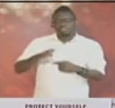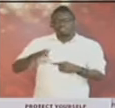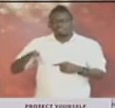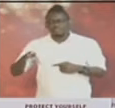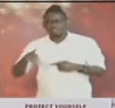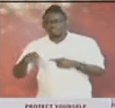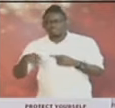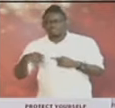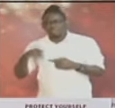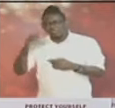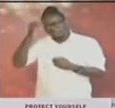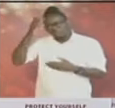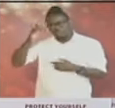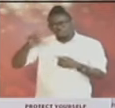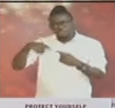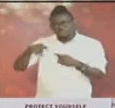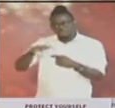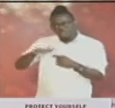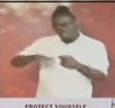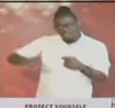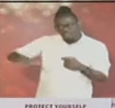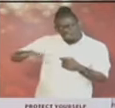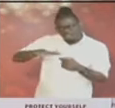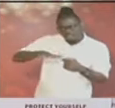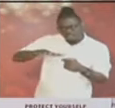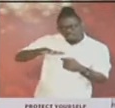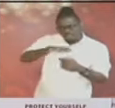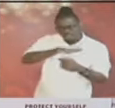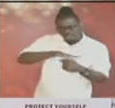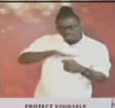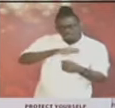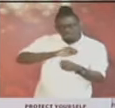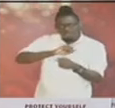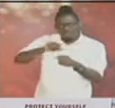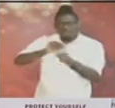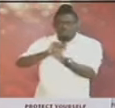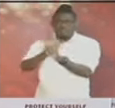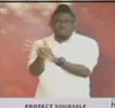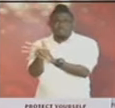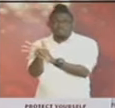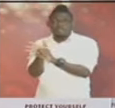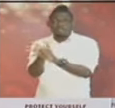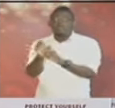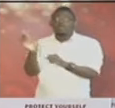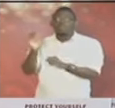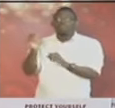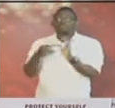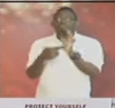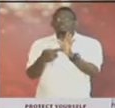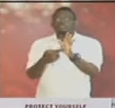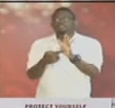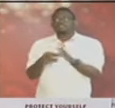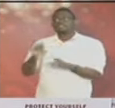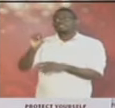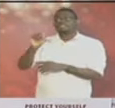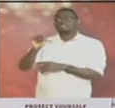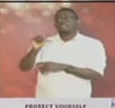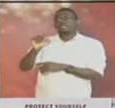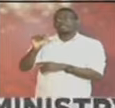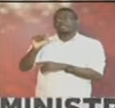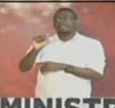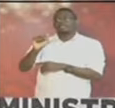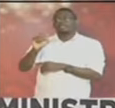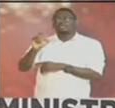in their county. And Dr. Best is here from County St. Andrew, St. David. We go to Dr. Best now.